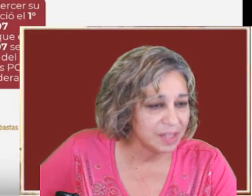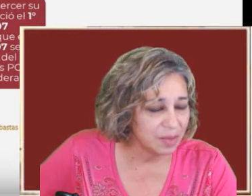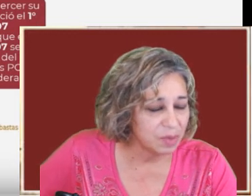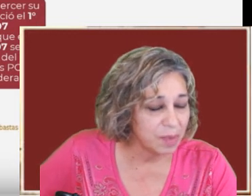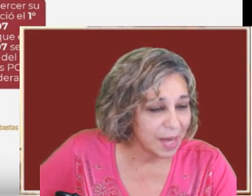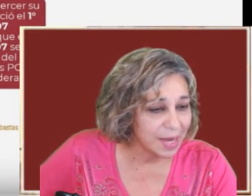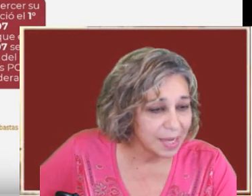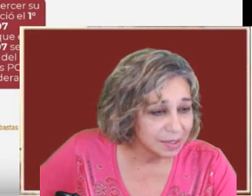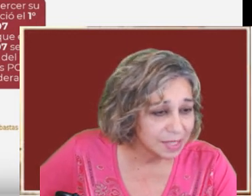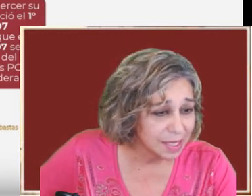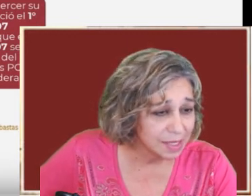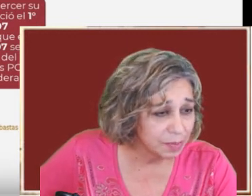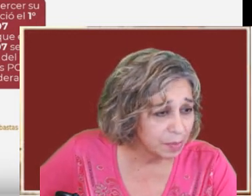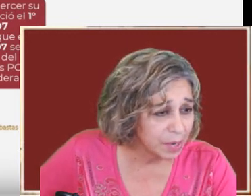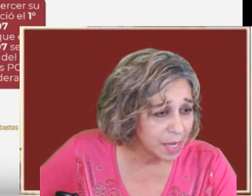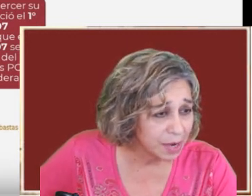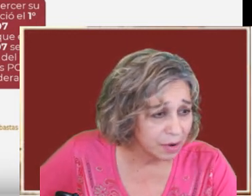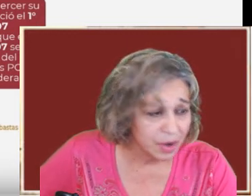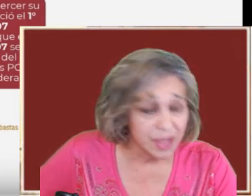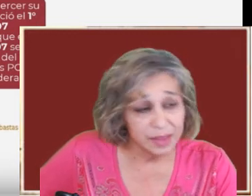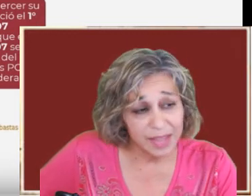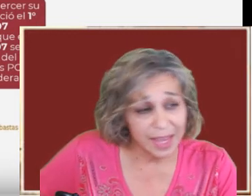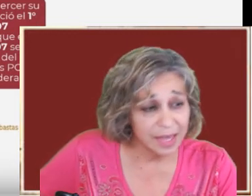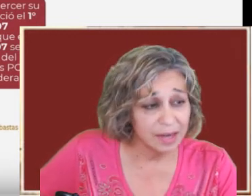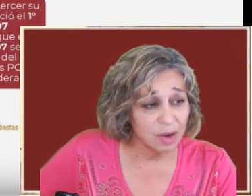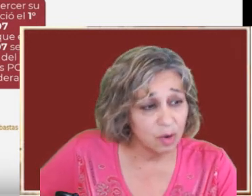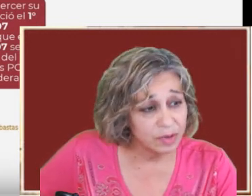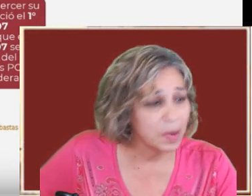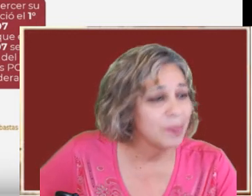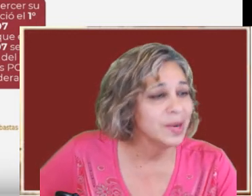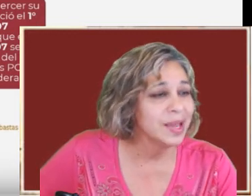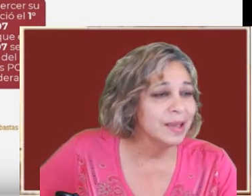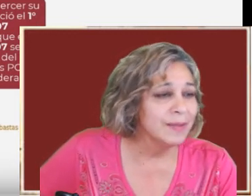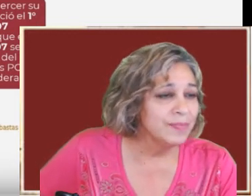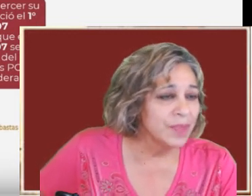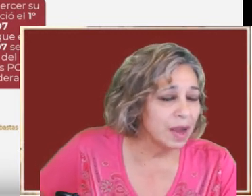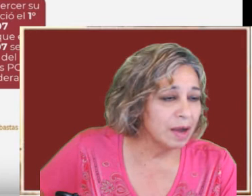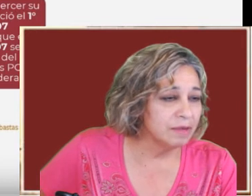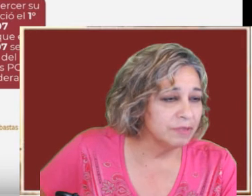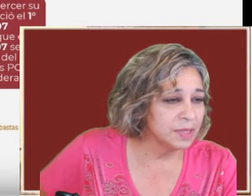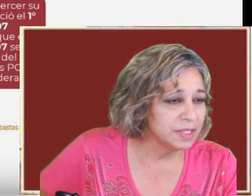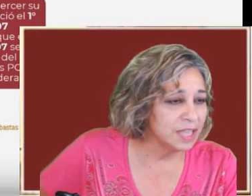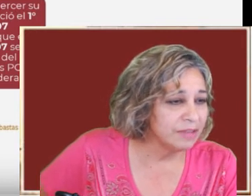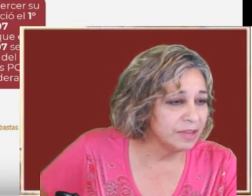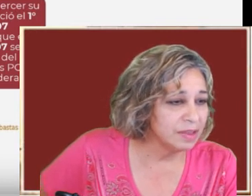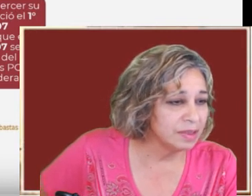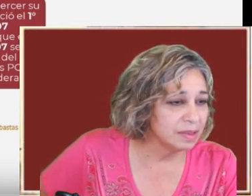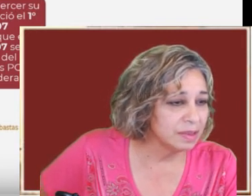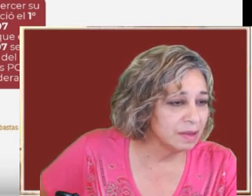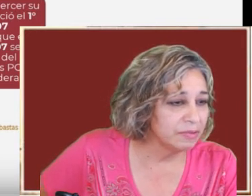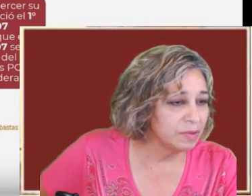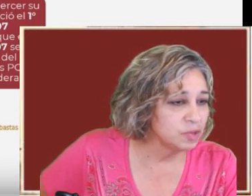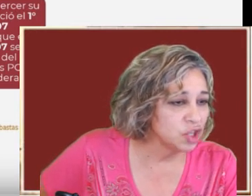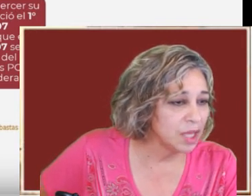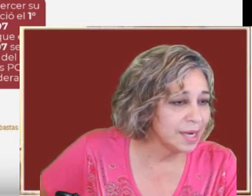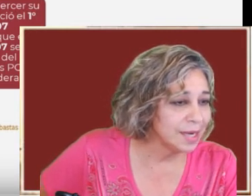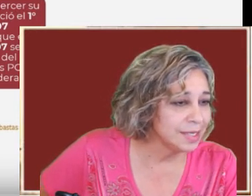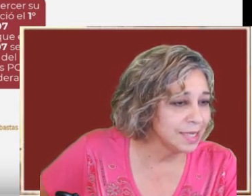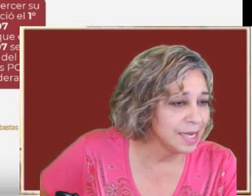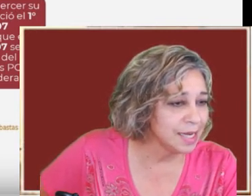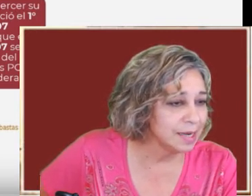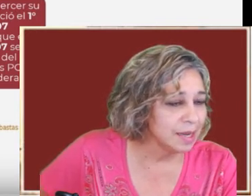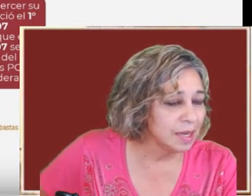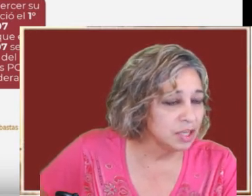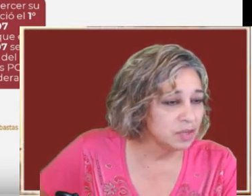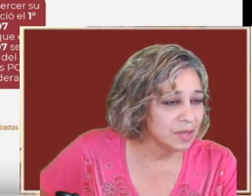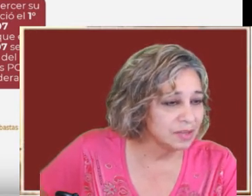out that they were planning on selling the property or taking over the property, from the 7th, from